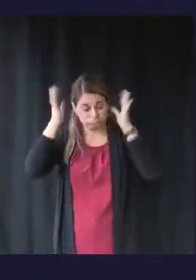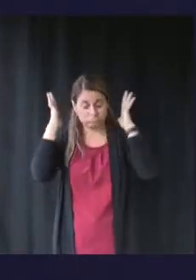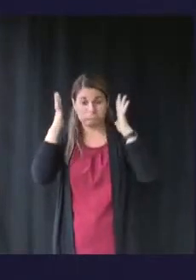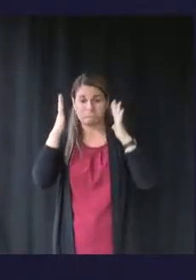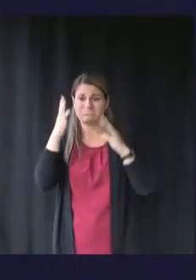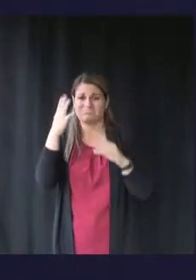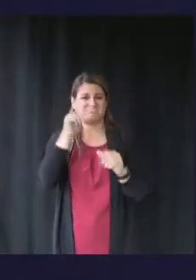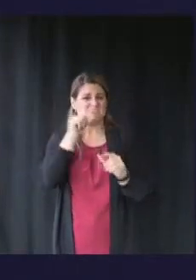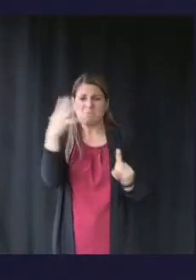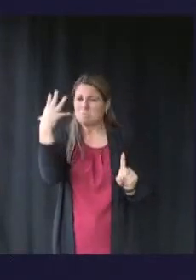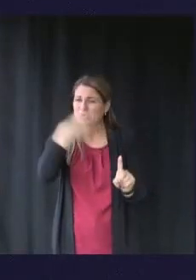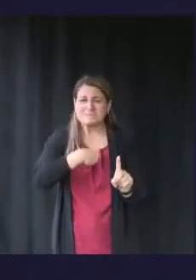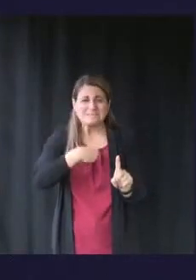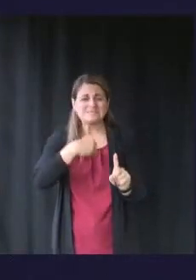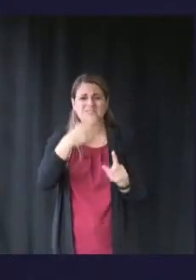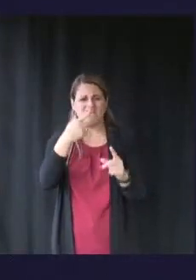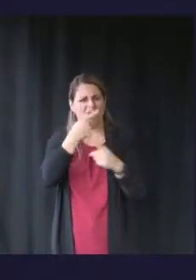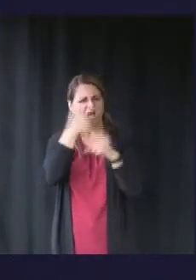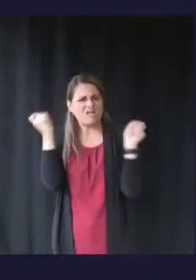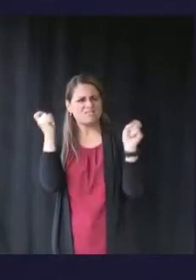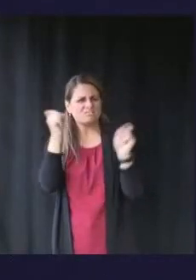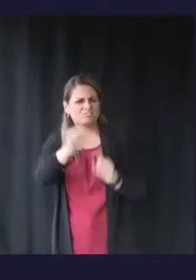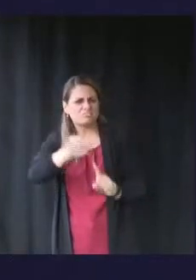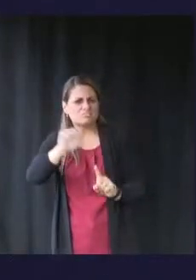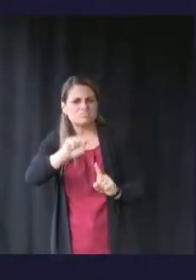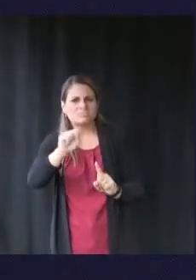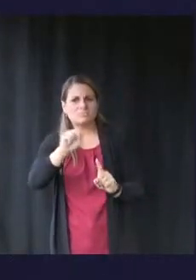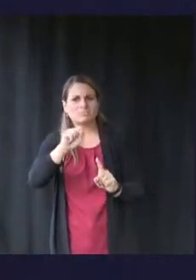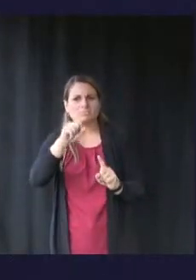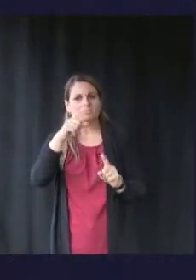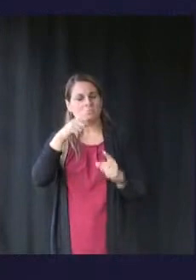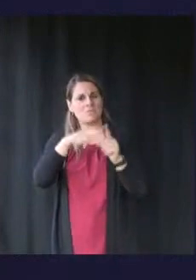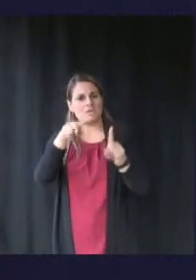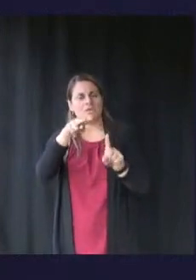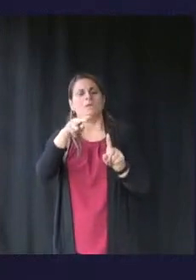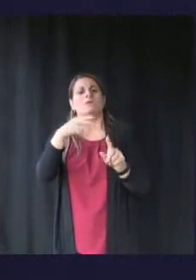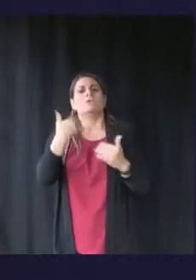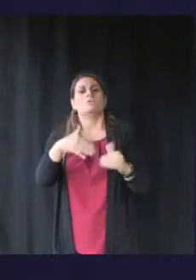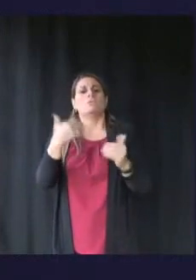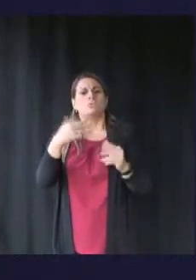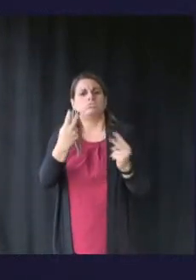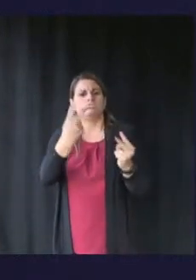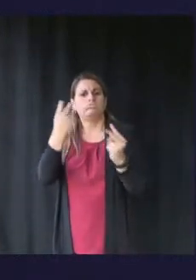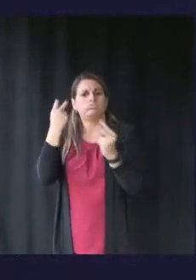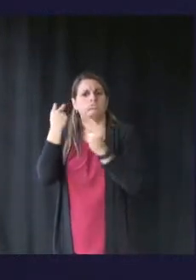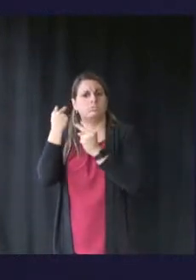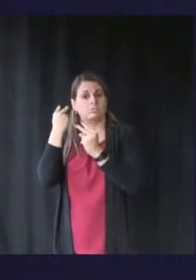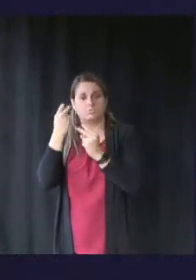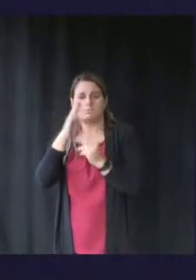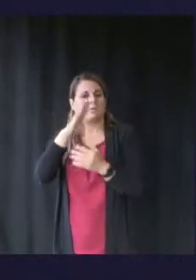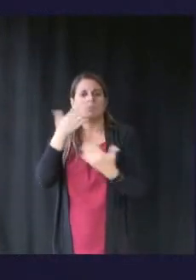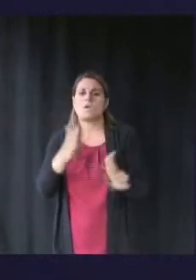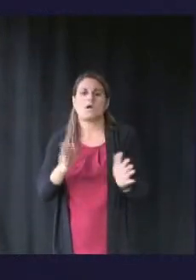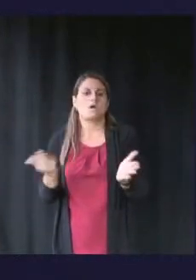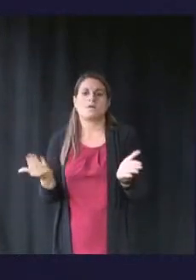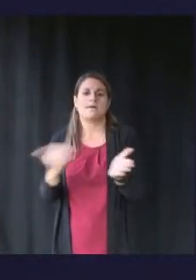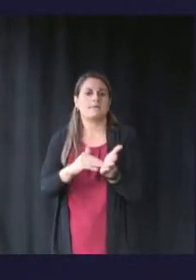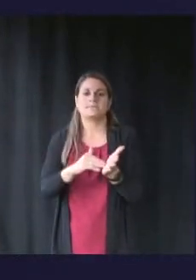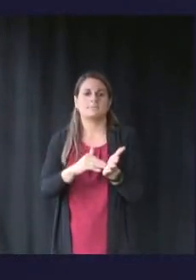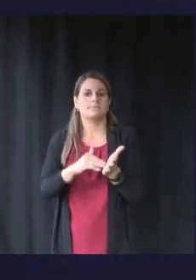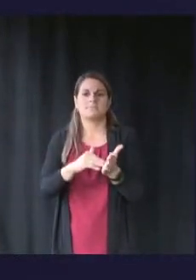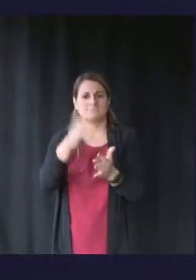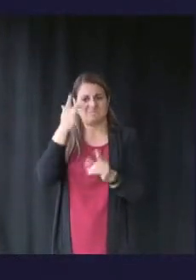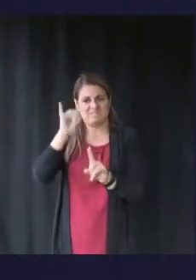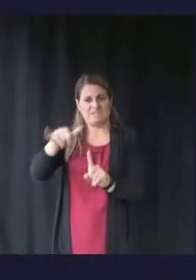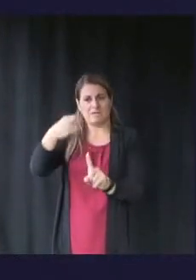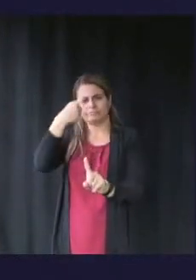history, so that the horrors of the Holocaust could never be diminished or denied. And the evil that we still